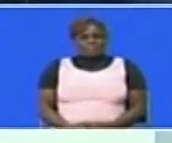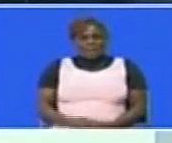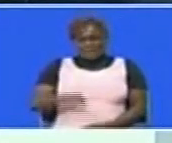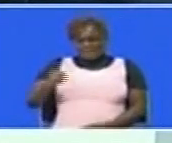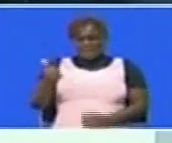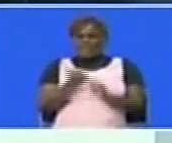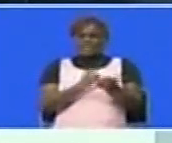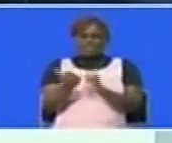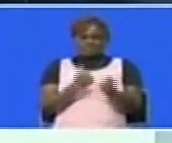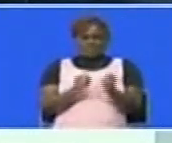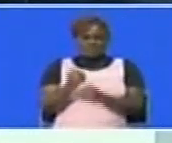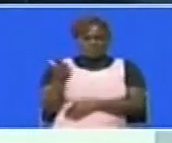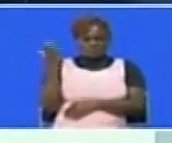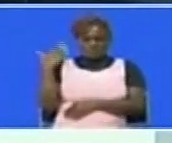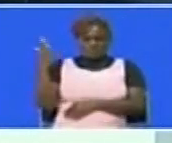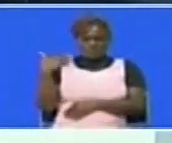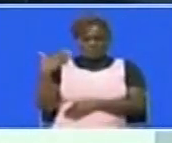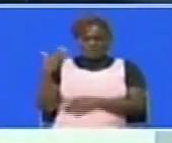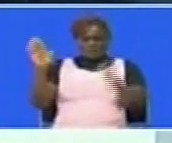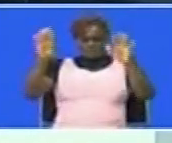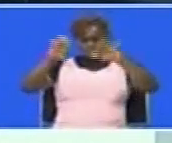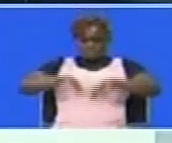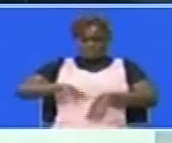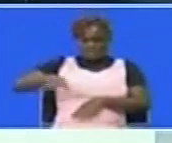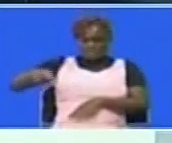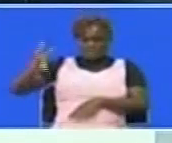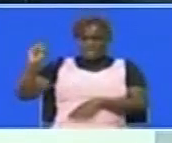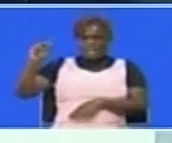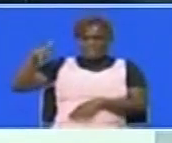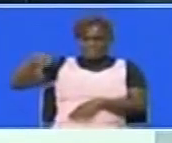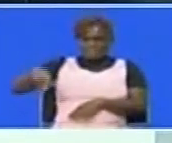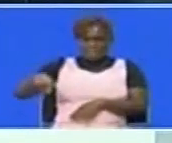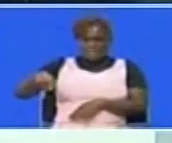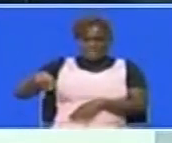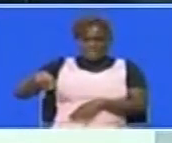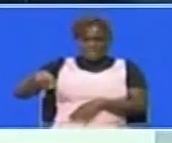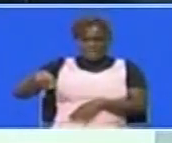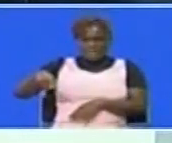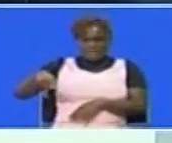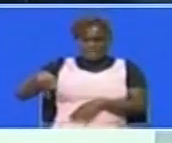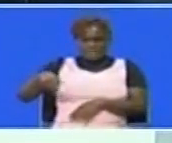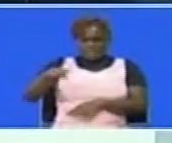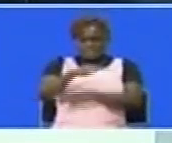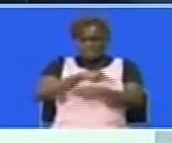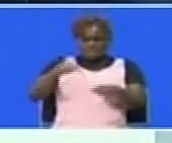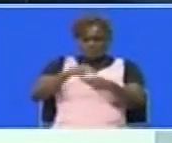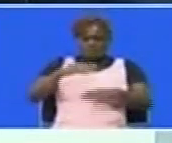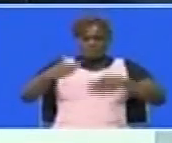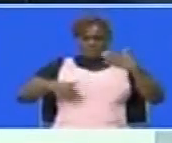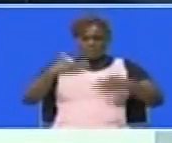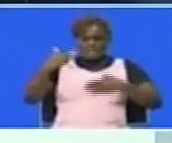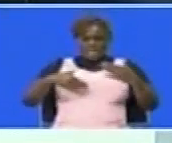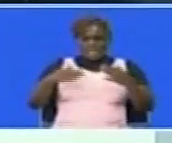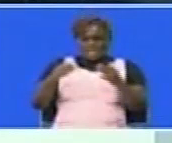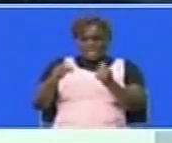In another sports story from Uasin Gishu County, a former member of the national under 21 national team who played in Italy in late